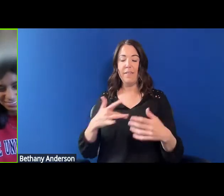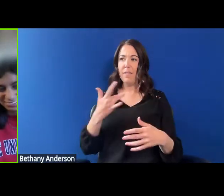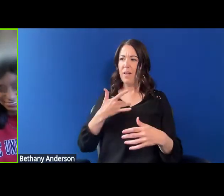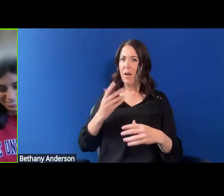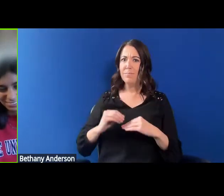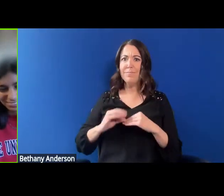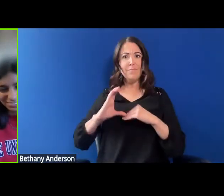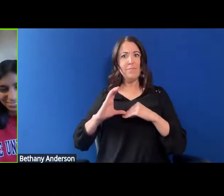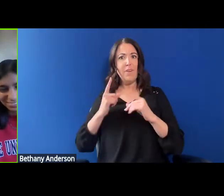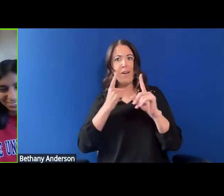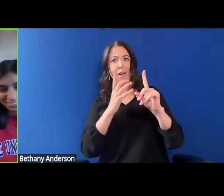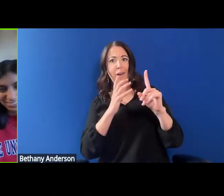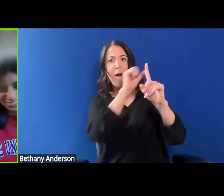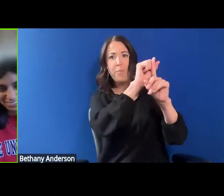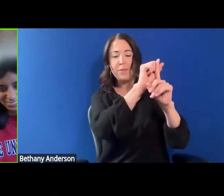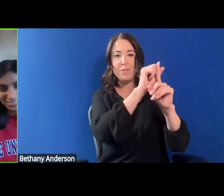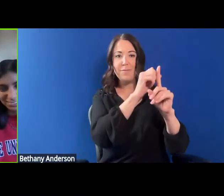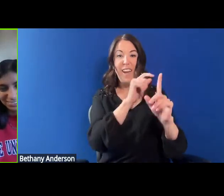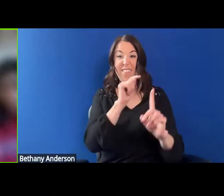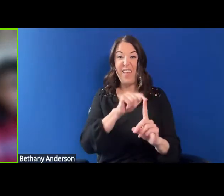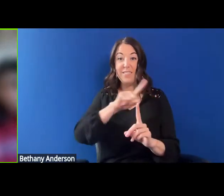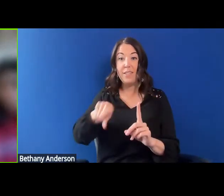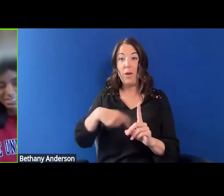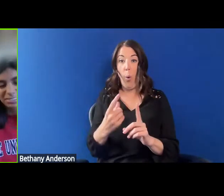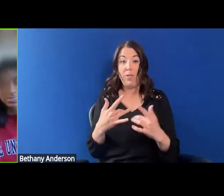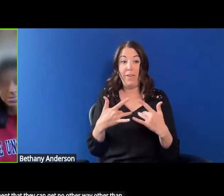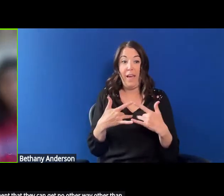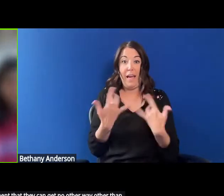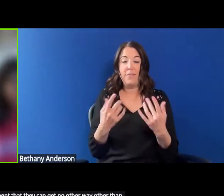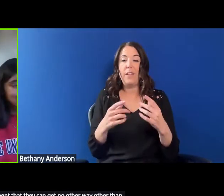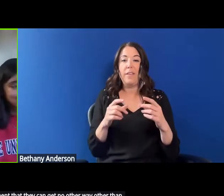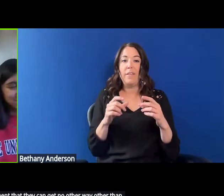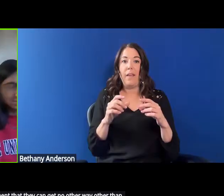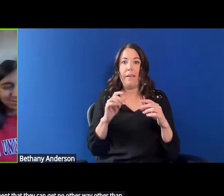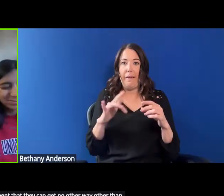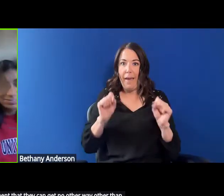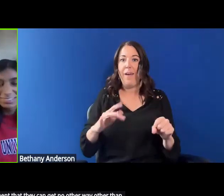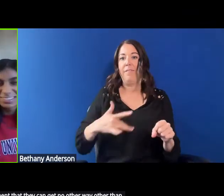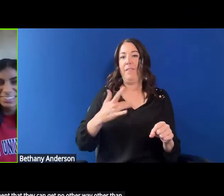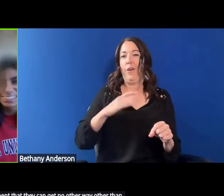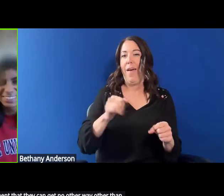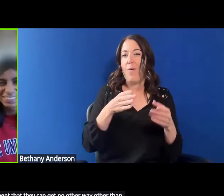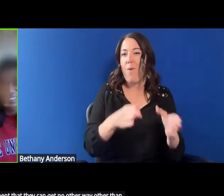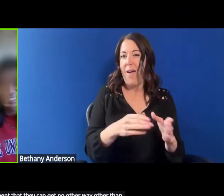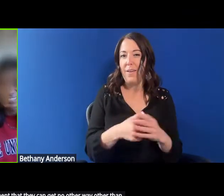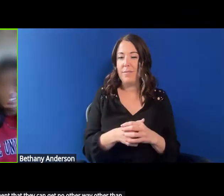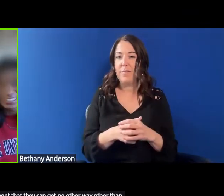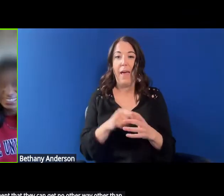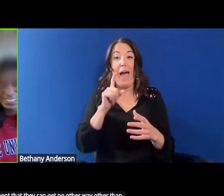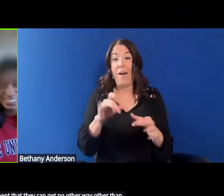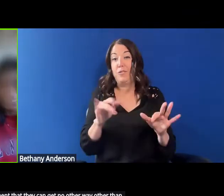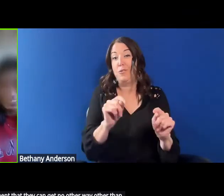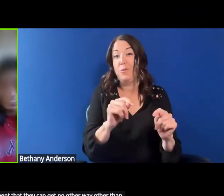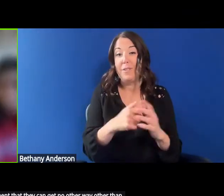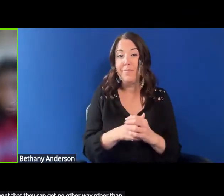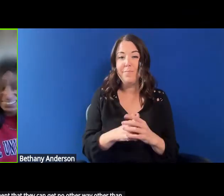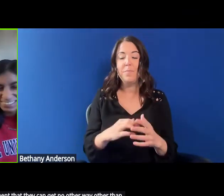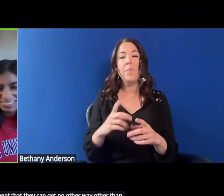get no other way other than doing it. And to see this team and their strength and